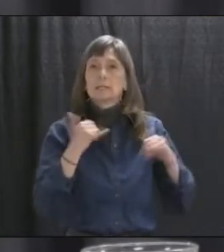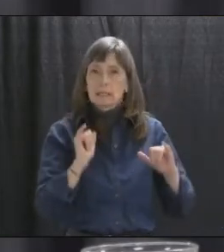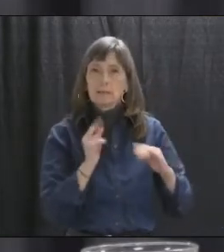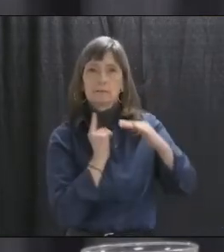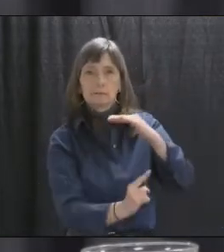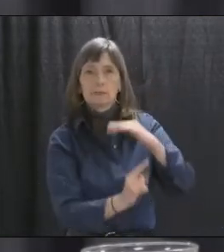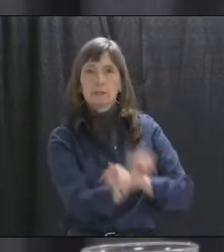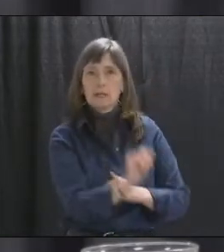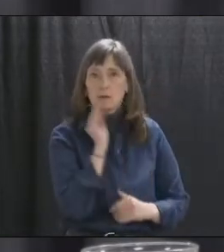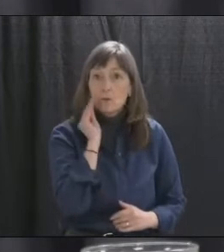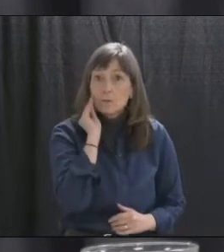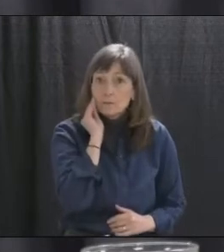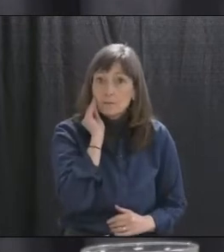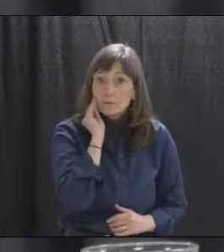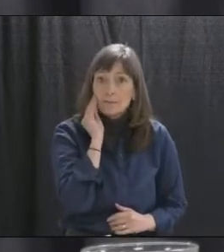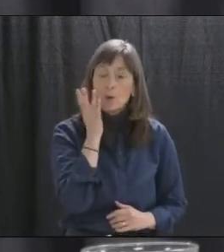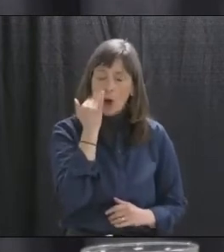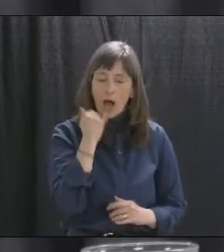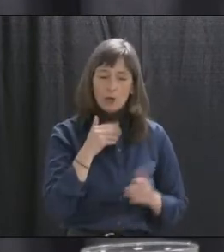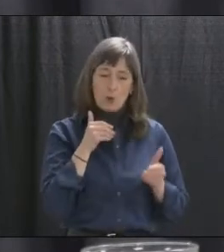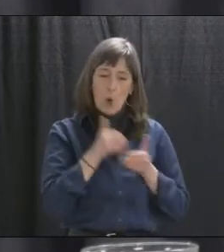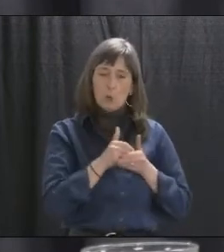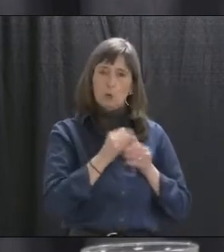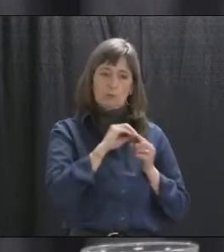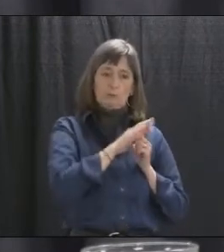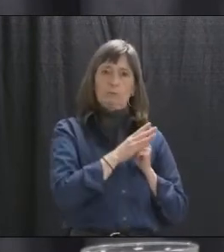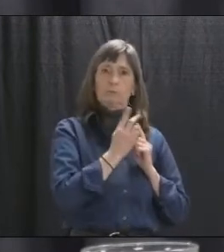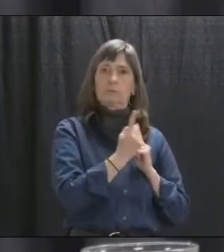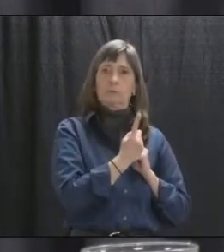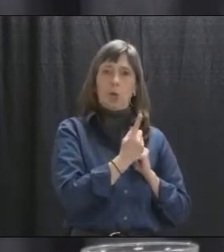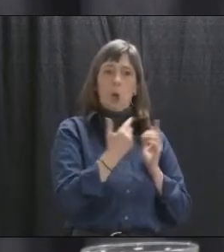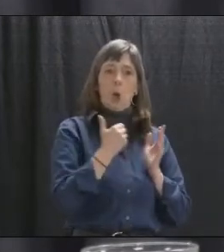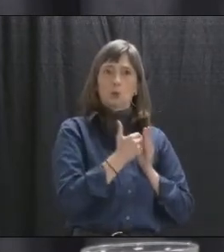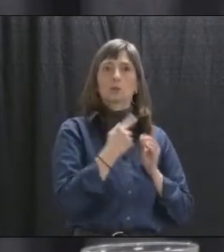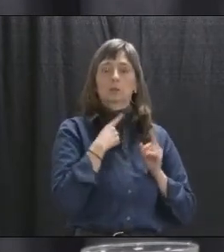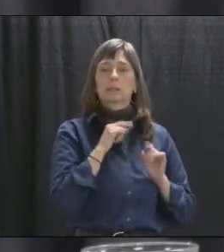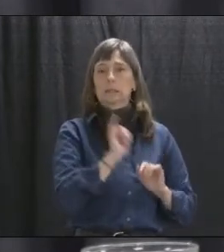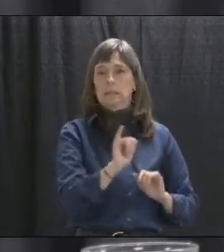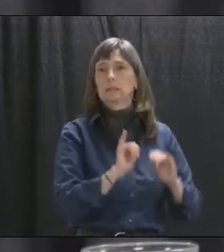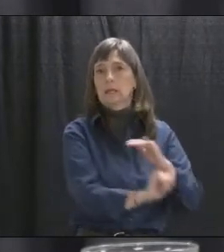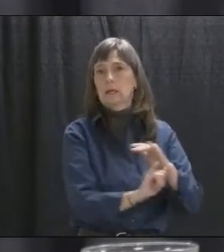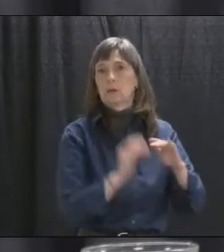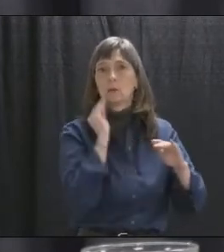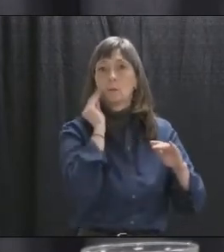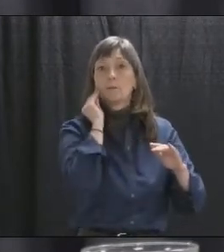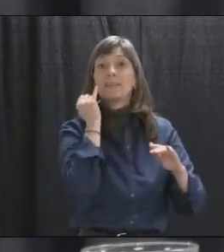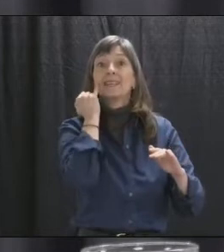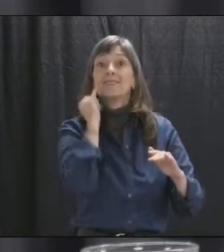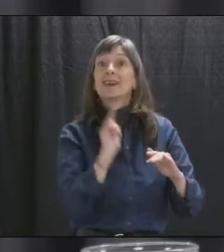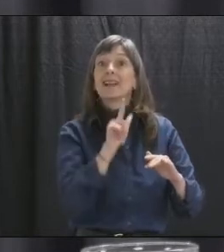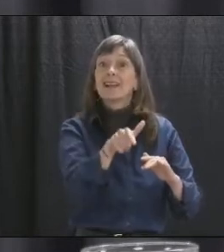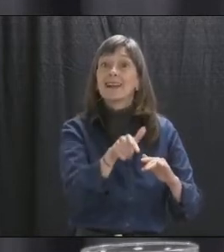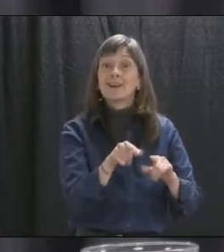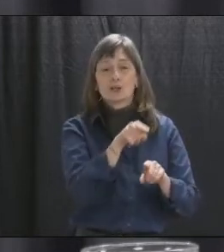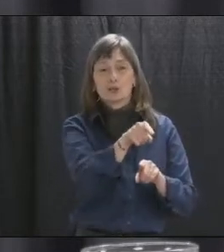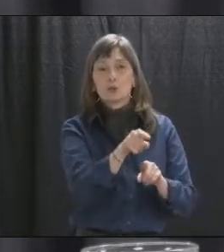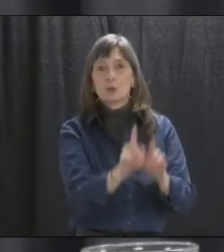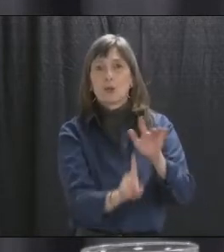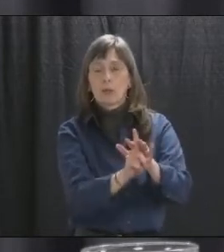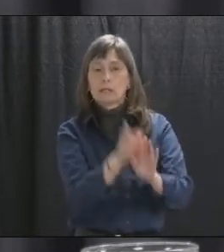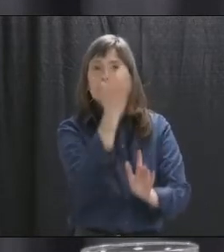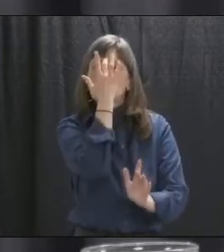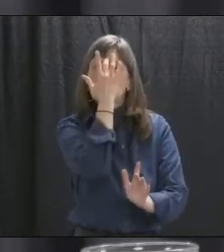exposure. And if you develop symptoms, then public health will get back to you or you will get back to them. There's a dialogue, and